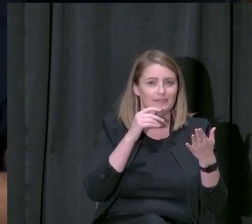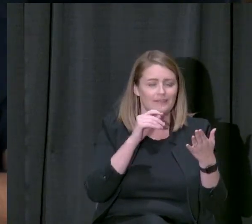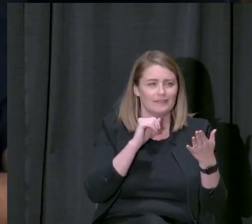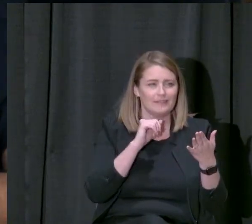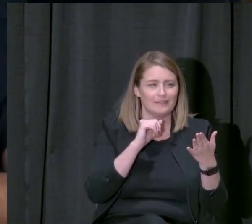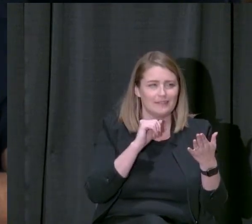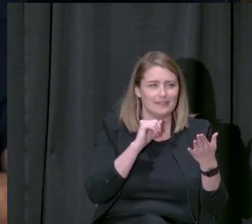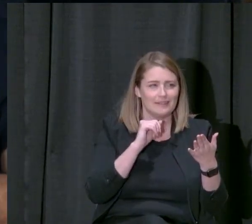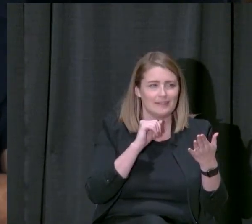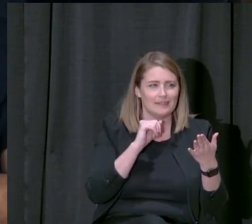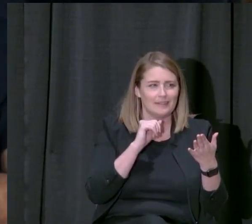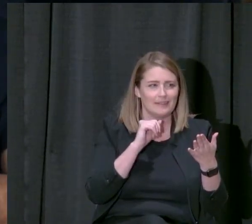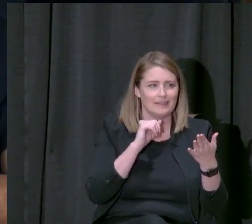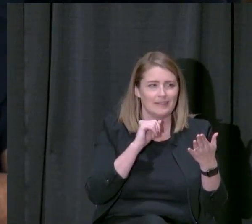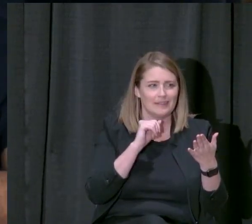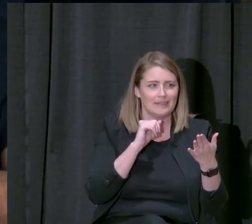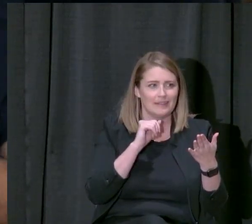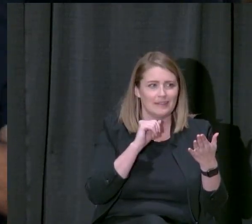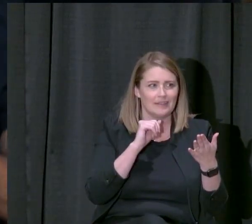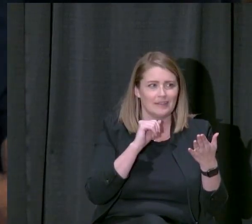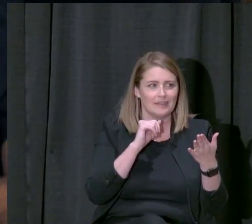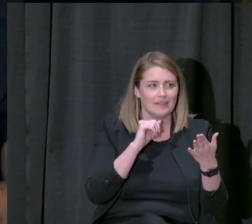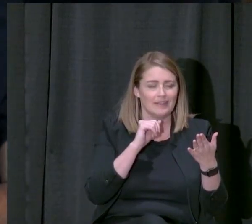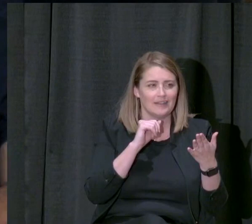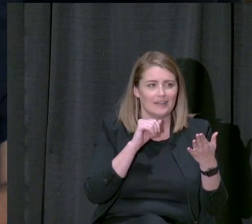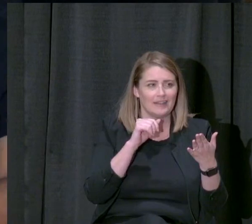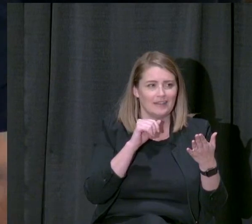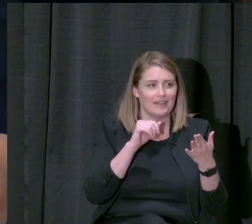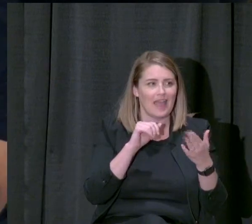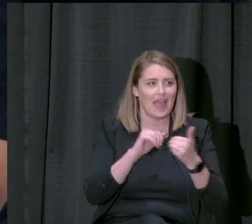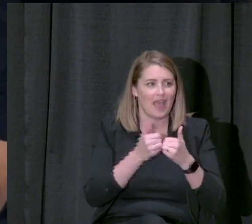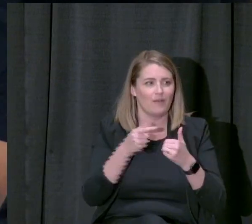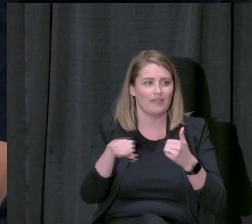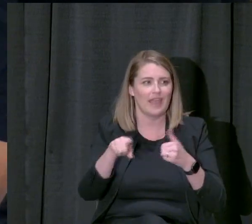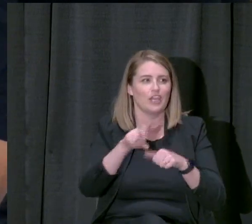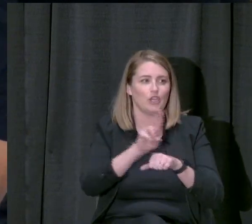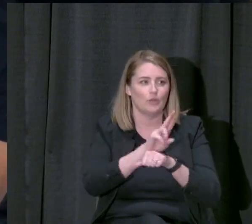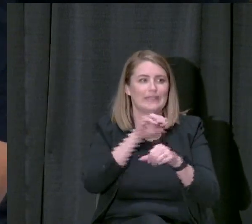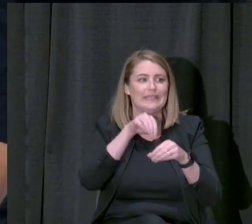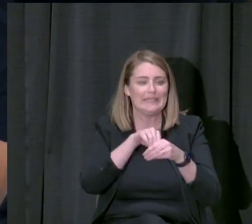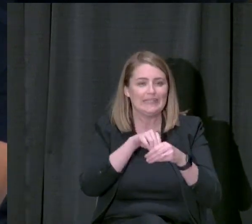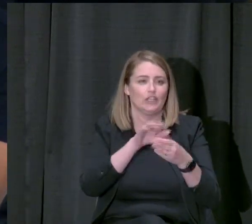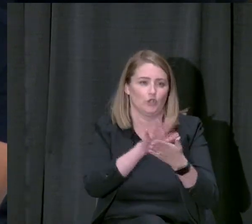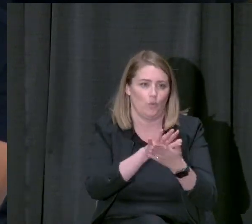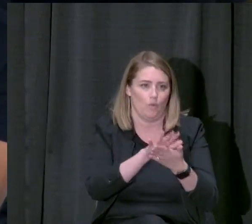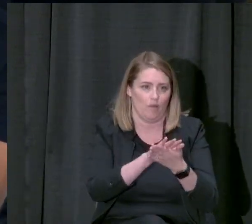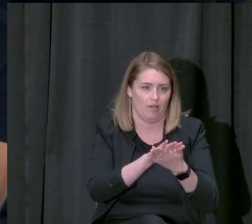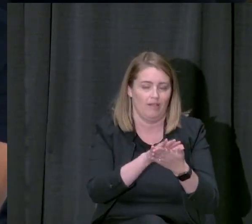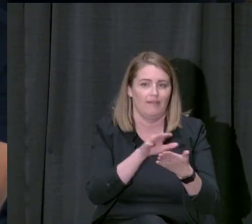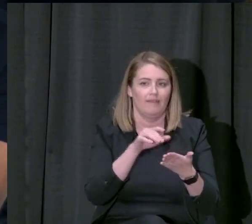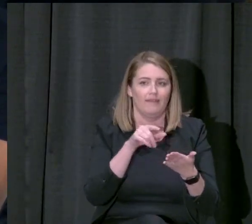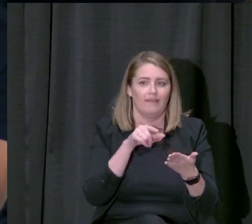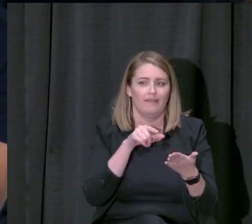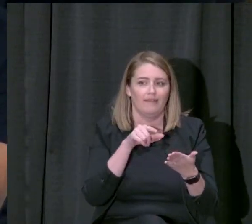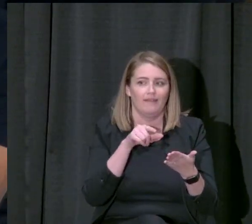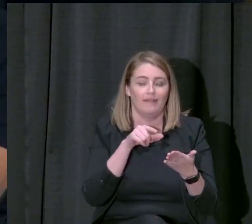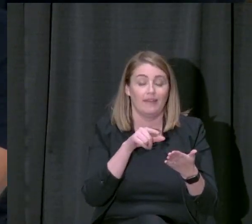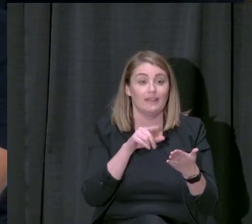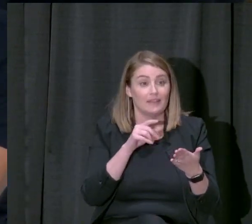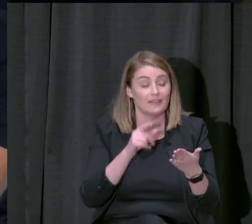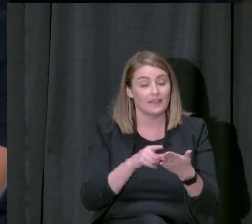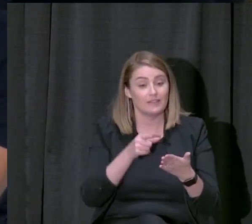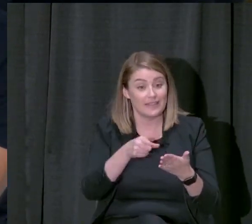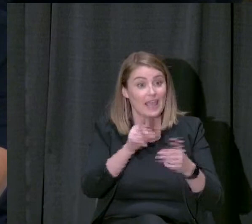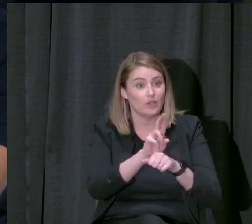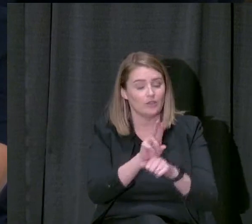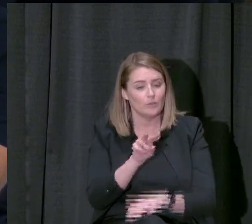are sort of using these tools. And they have use cases that will surprise us even,